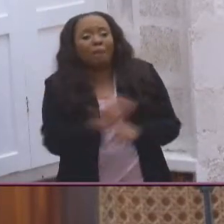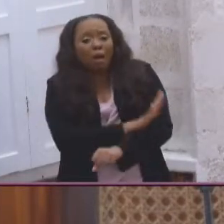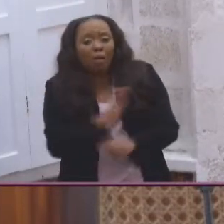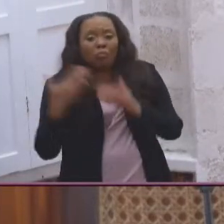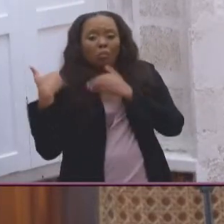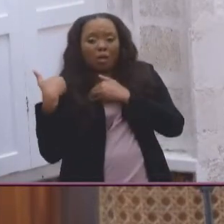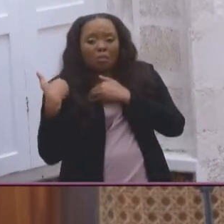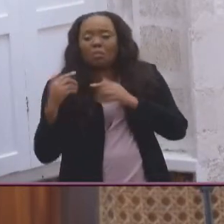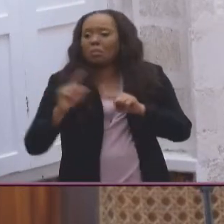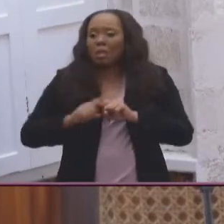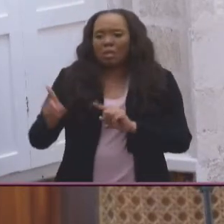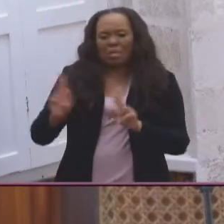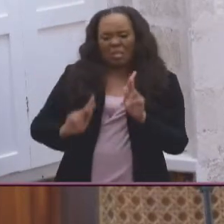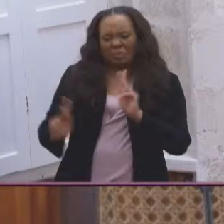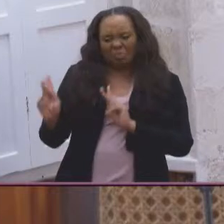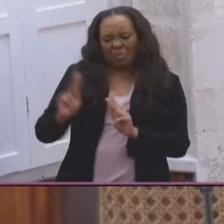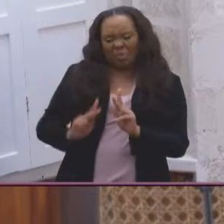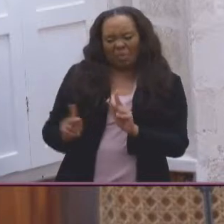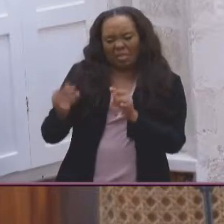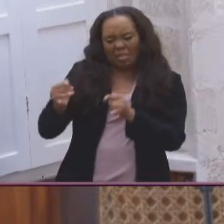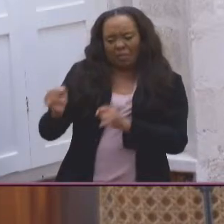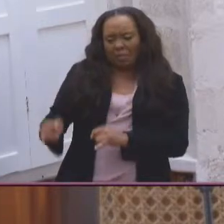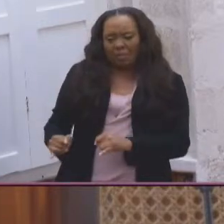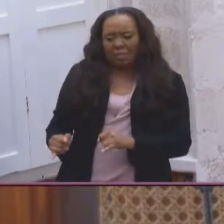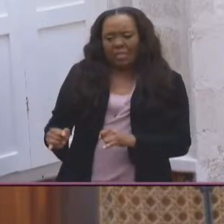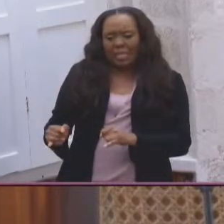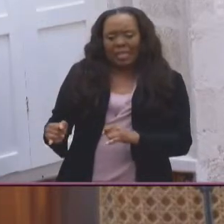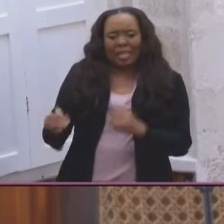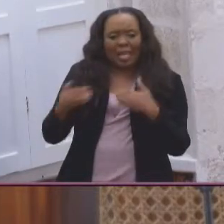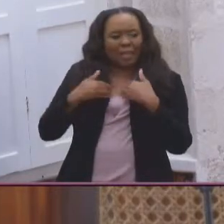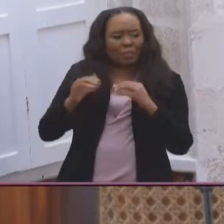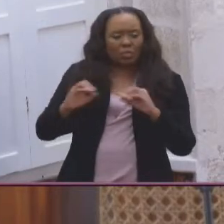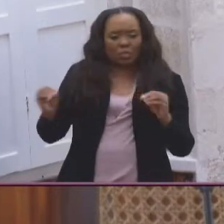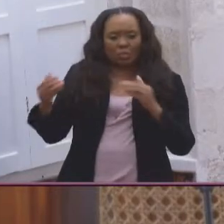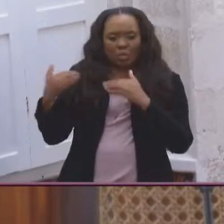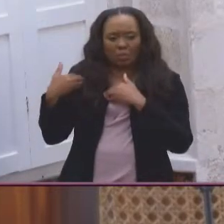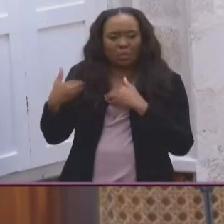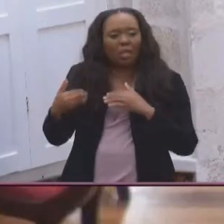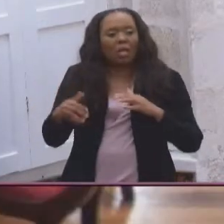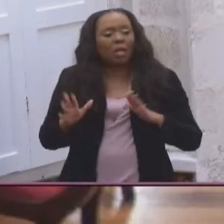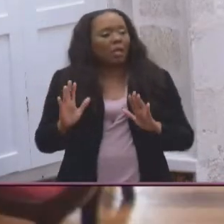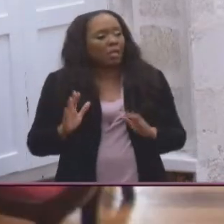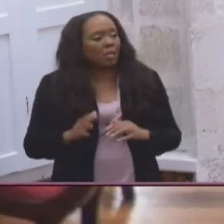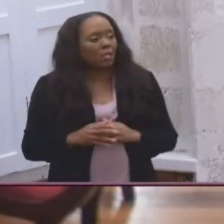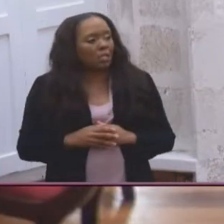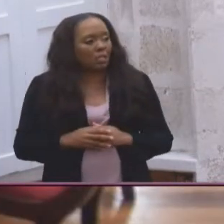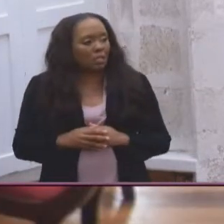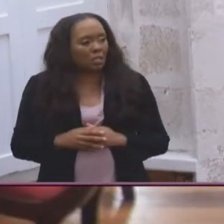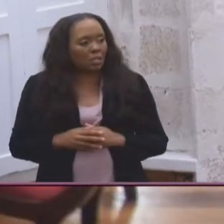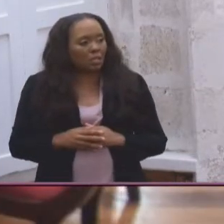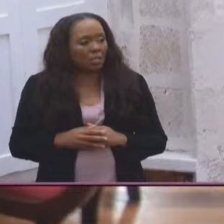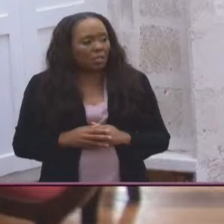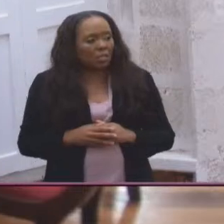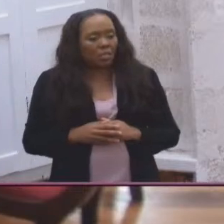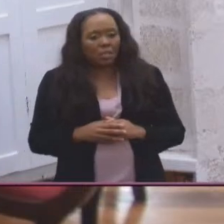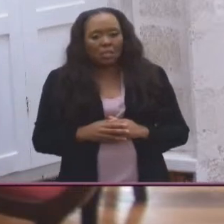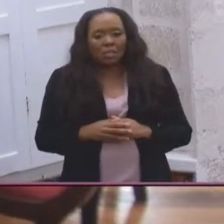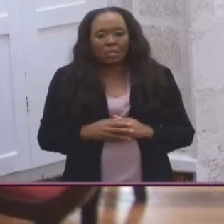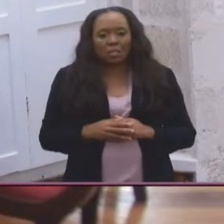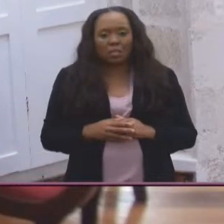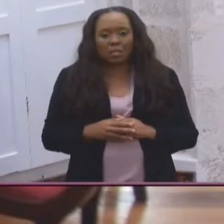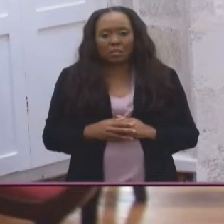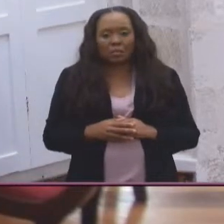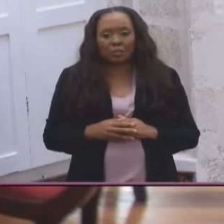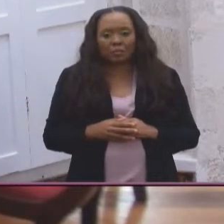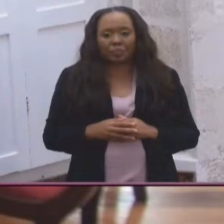but the citizen has no responsibility at all. On a point of order, Mr. President, Senator Warrell. I never suggested that the